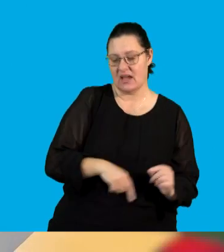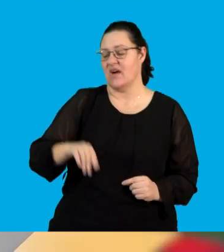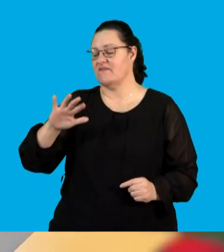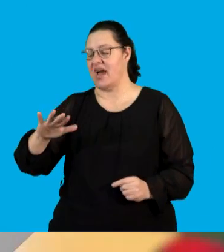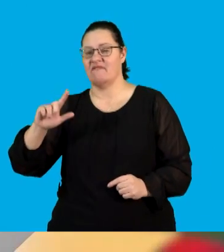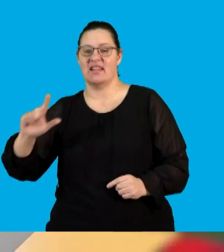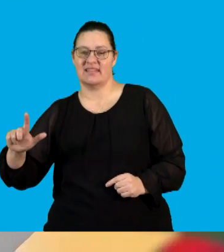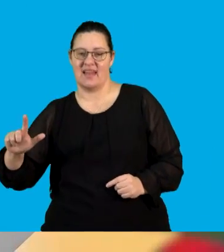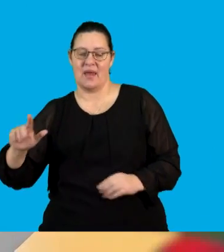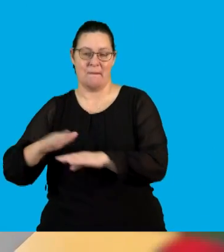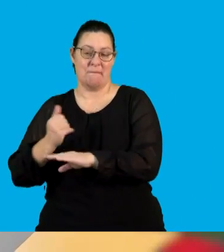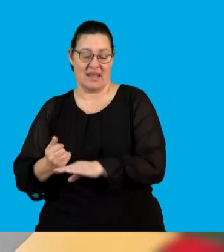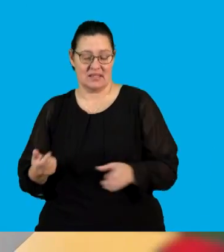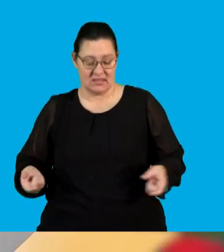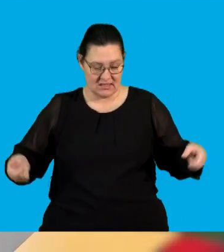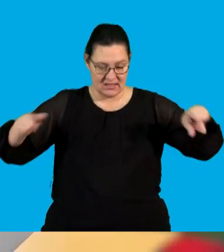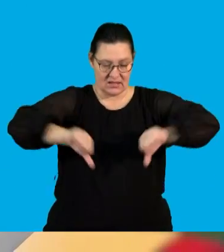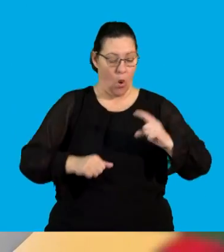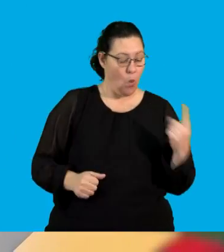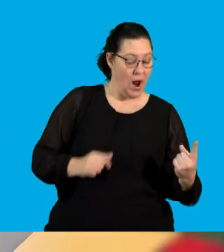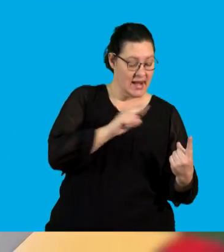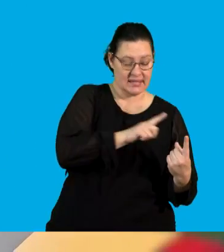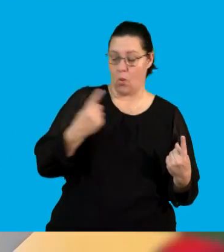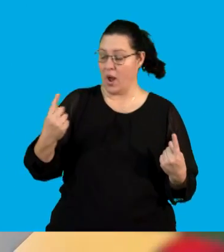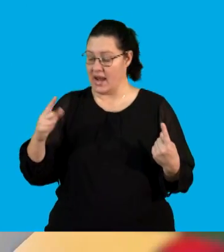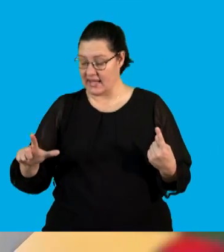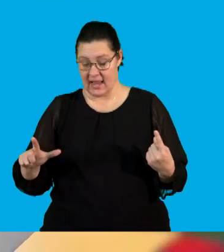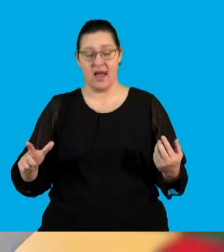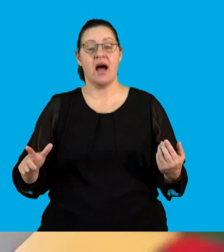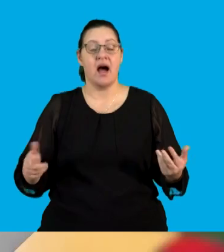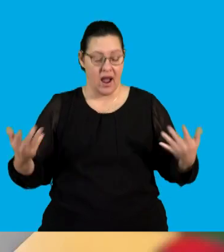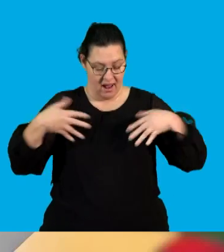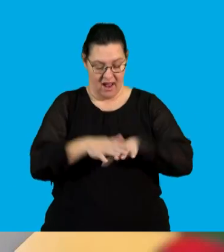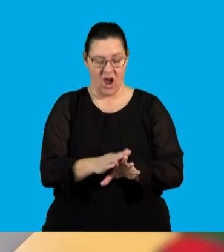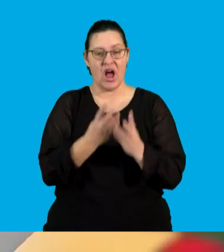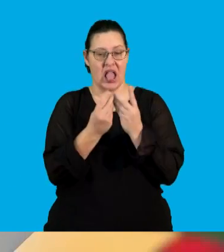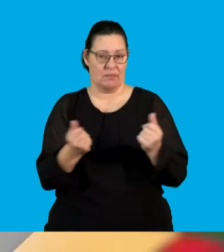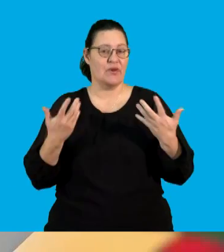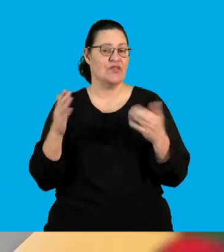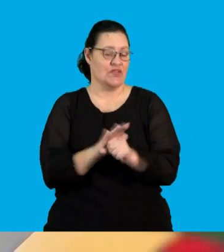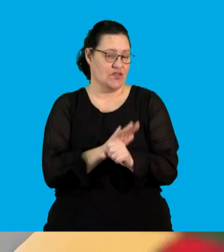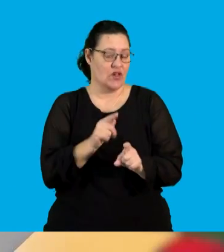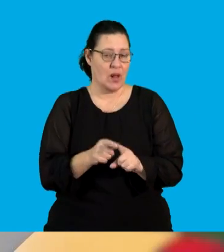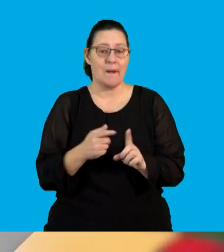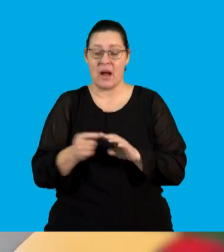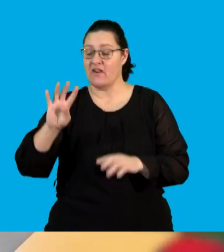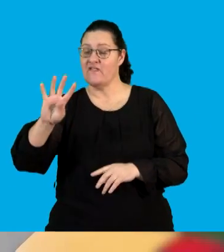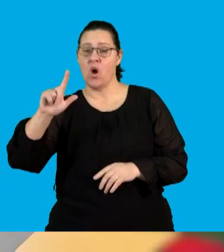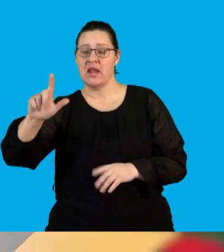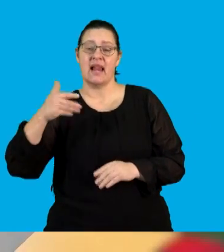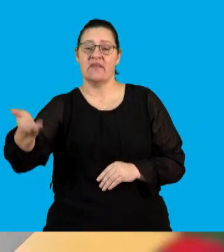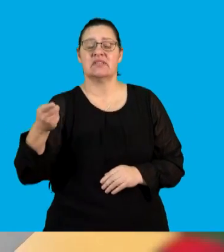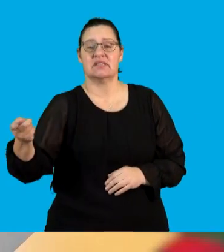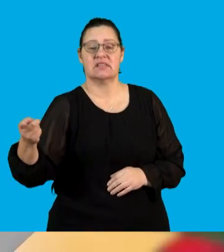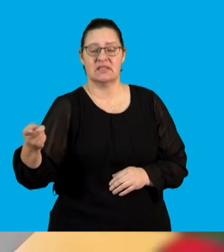5 liters of the base. Whenever we're trying to neutralize the two, we find that the 5 liters, not all of it is